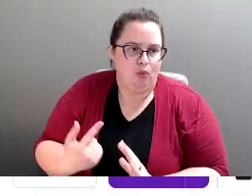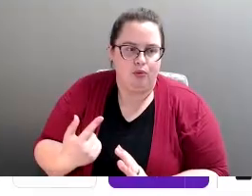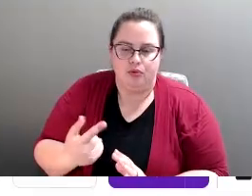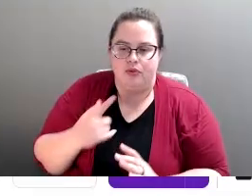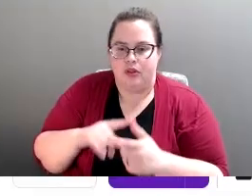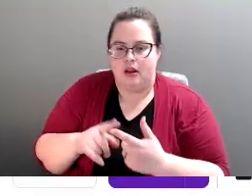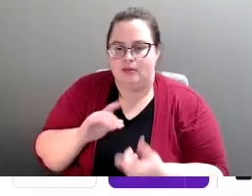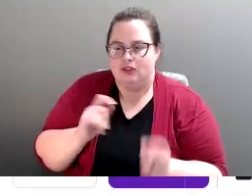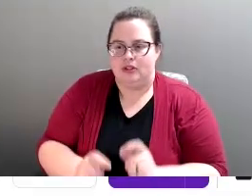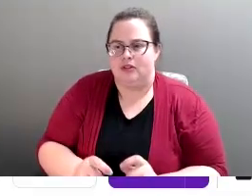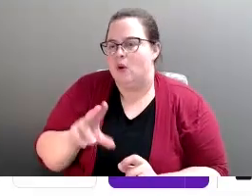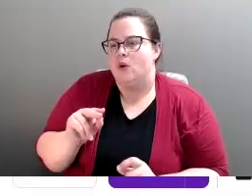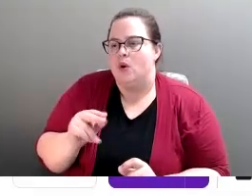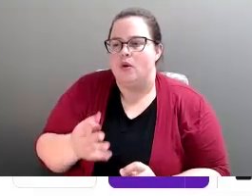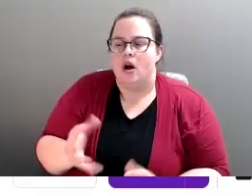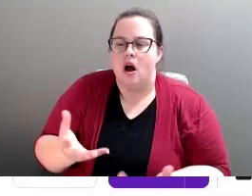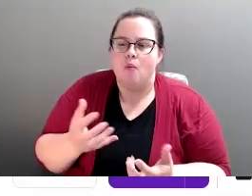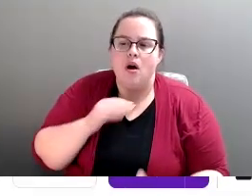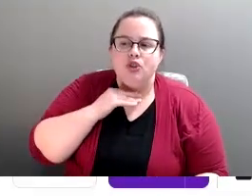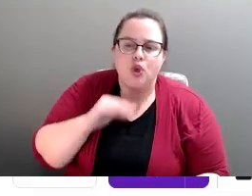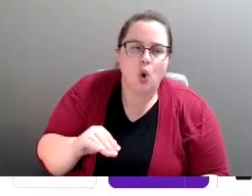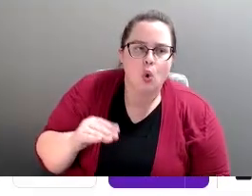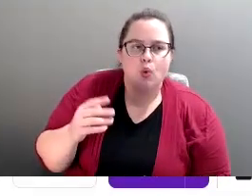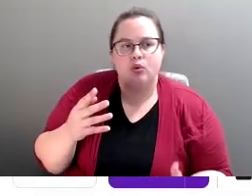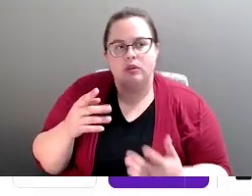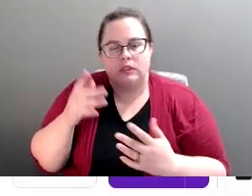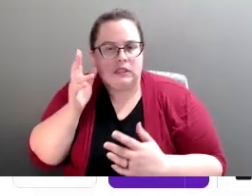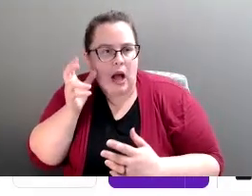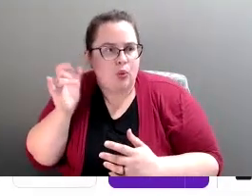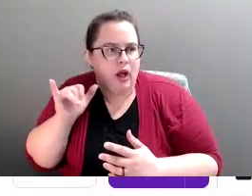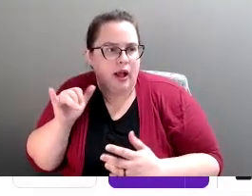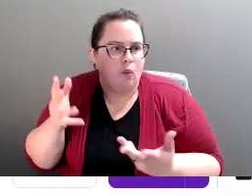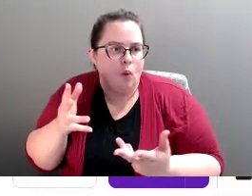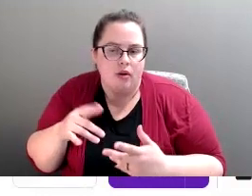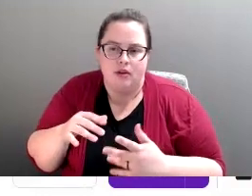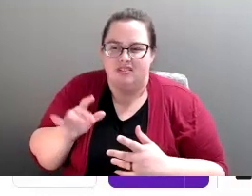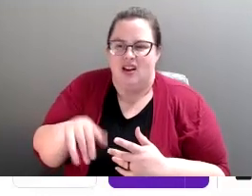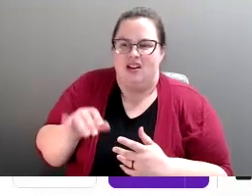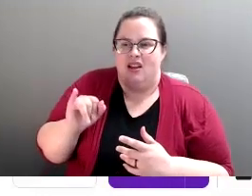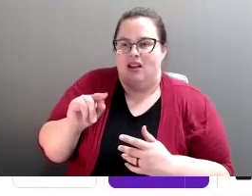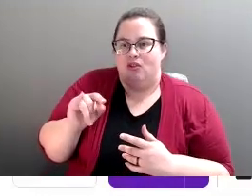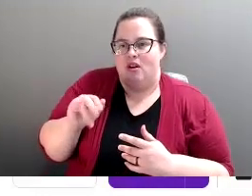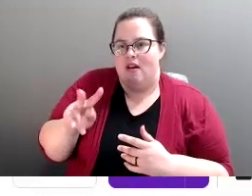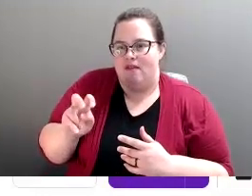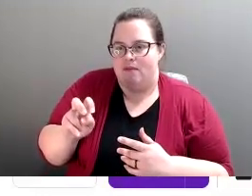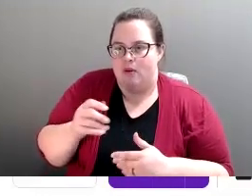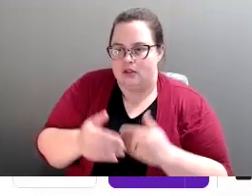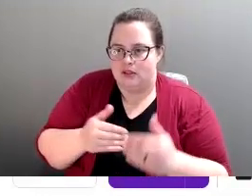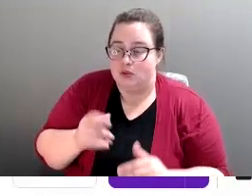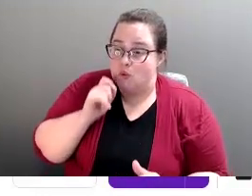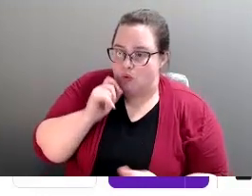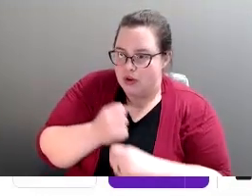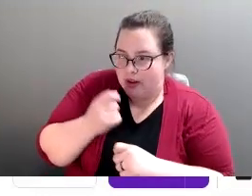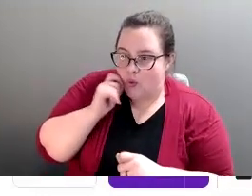change it. I'll go, oh, wait, no, I want the tone this way or I want it this way. So it's just that iterative process. We're creating cool assignments, right? Research,